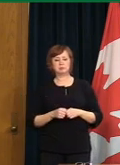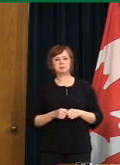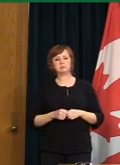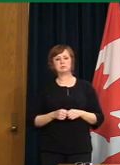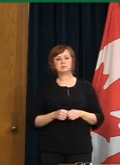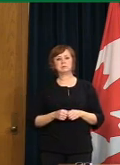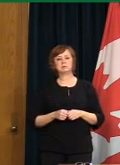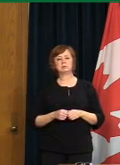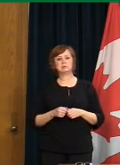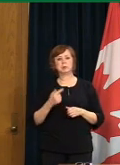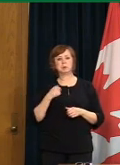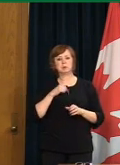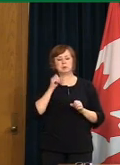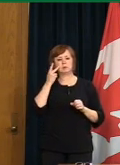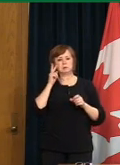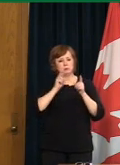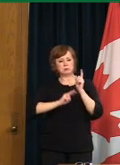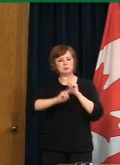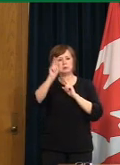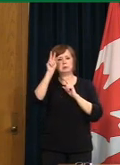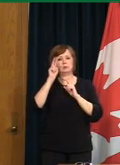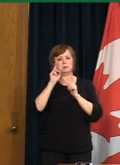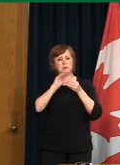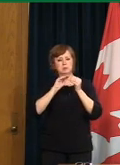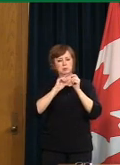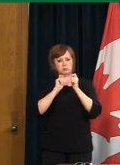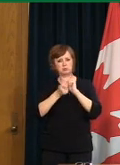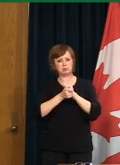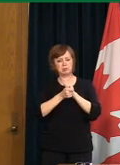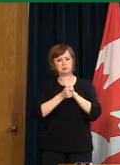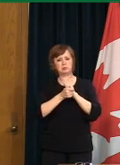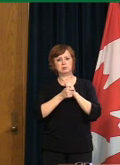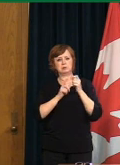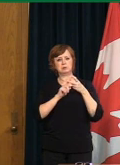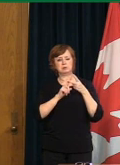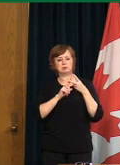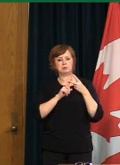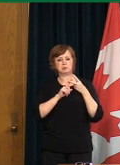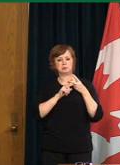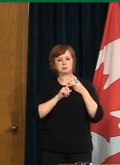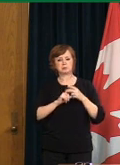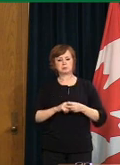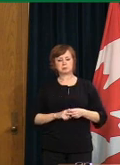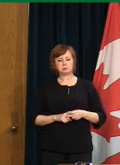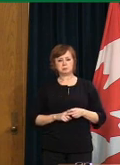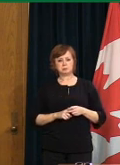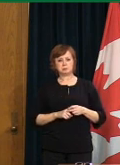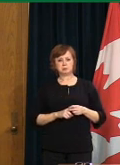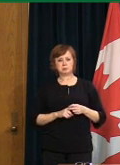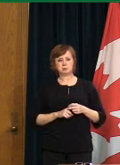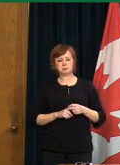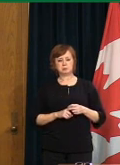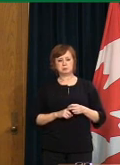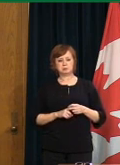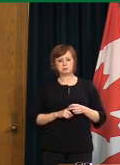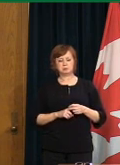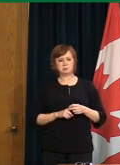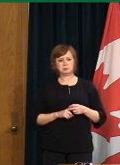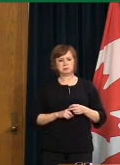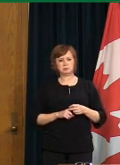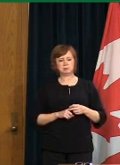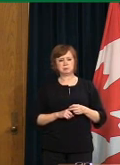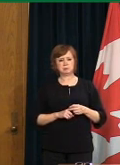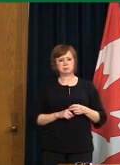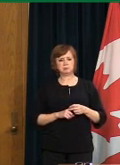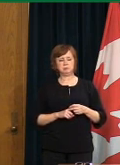start seeing where the trend is. So that's why, I presented modeling a while back. We